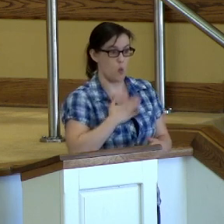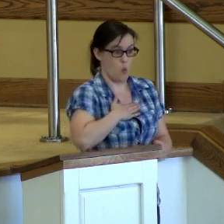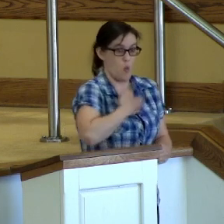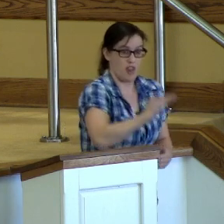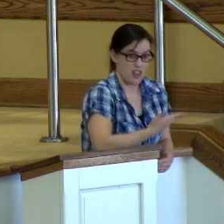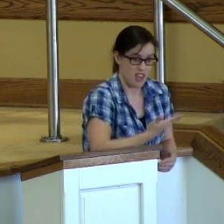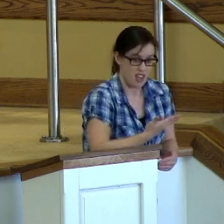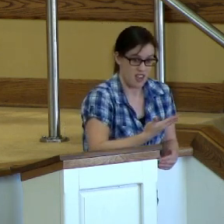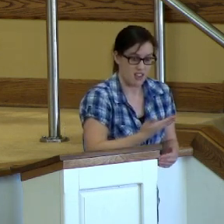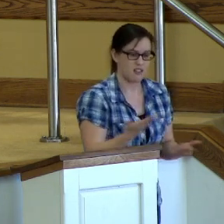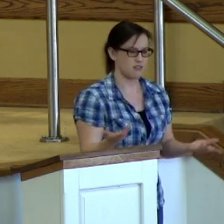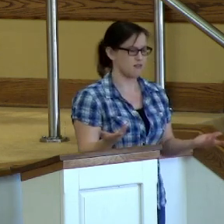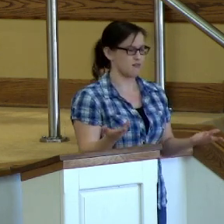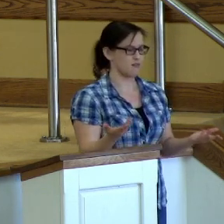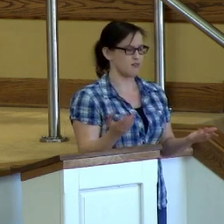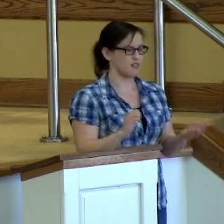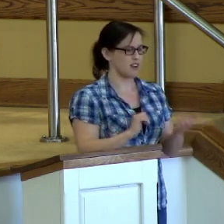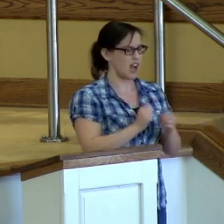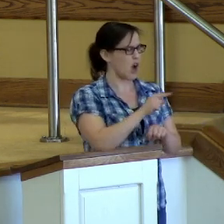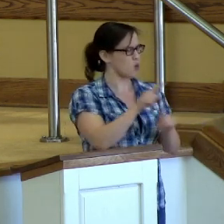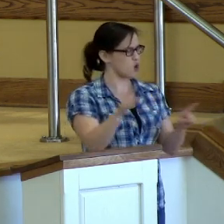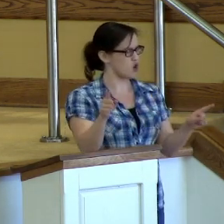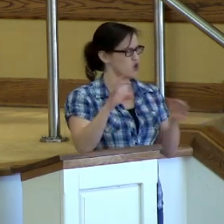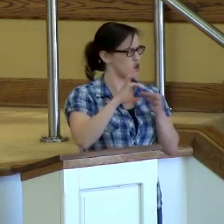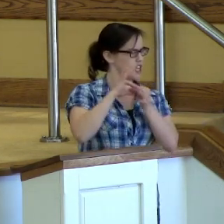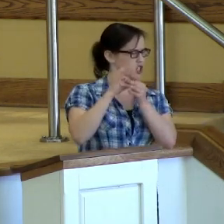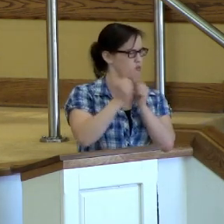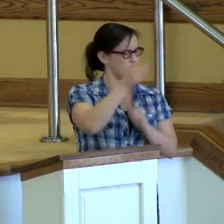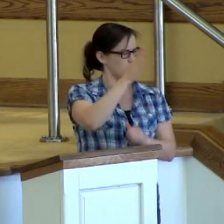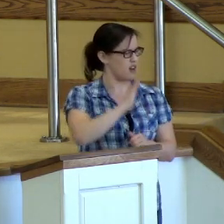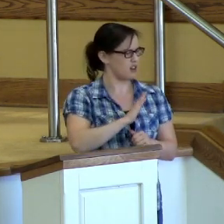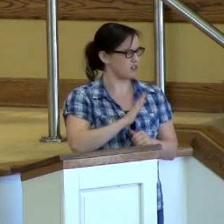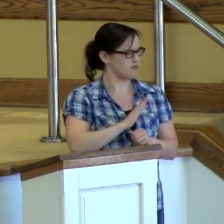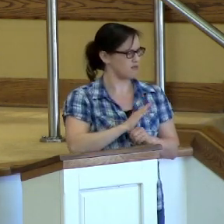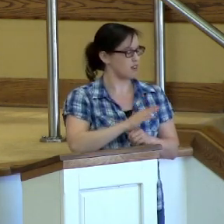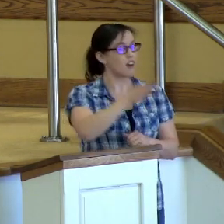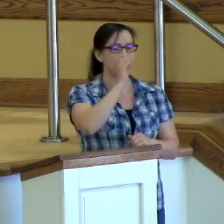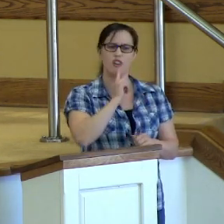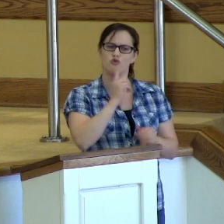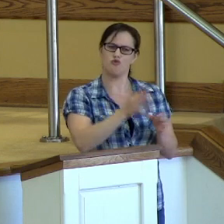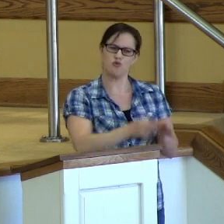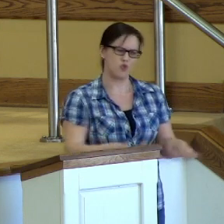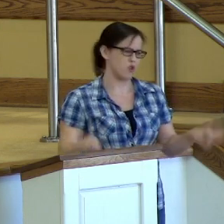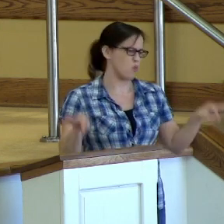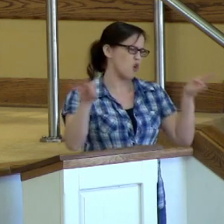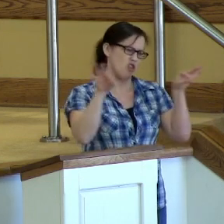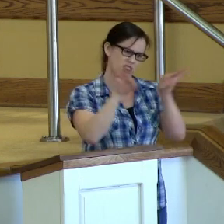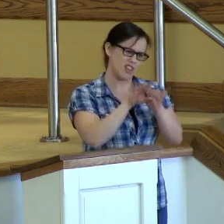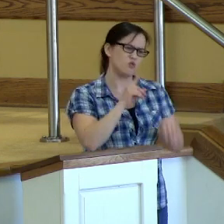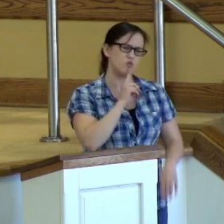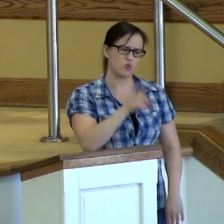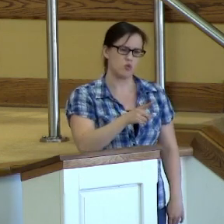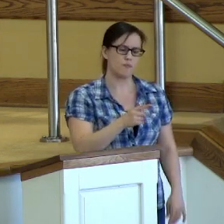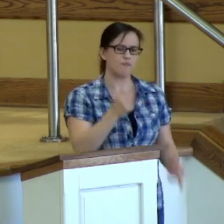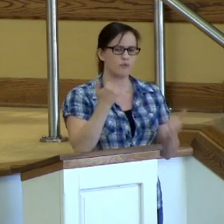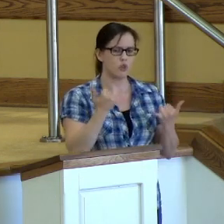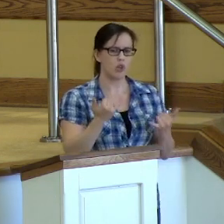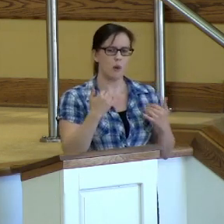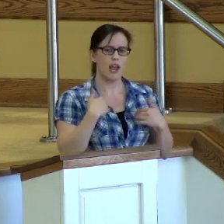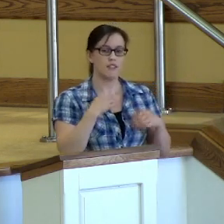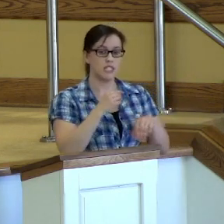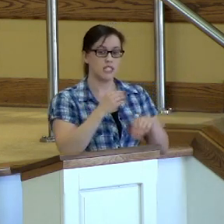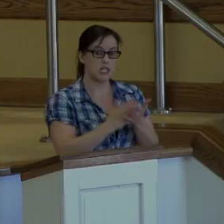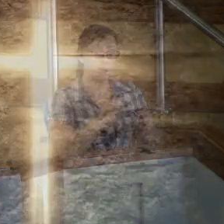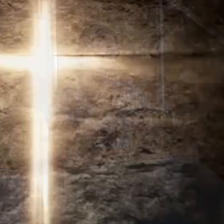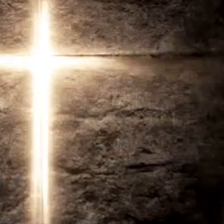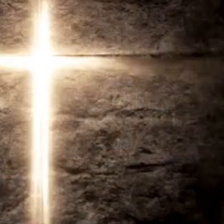that God's just, he's so worthy. He's so worthy. Well, let's just have a little time of reflection